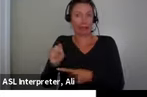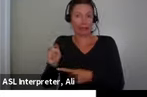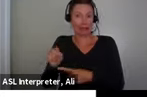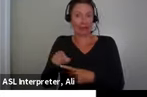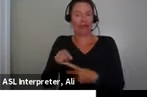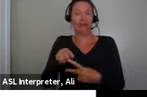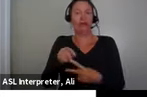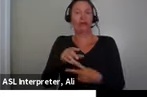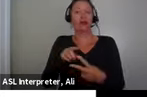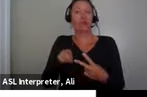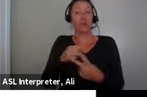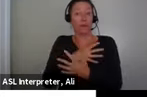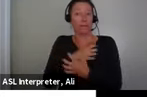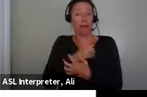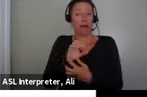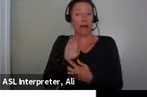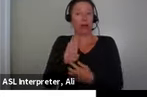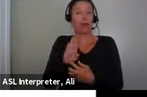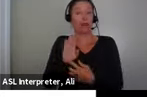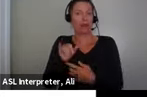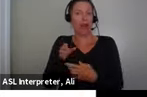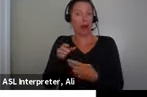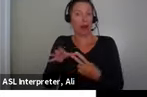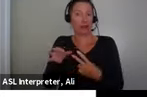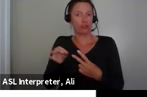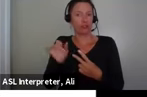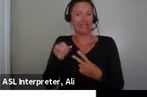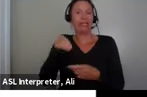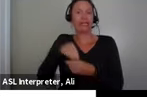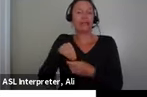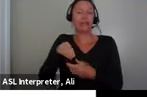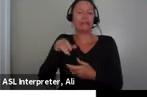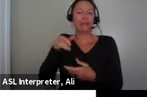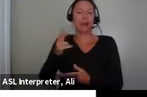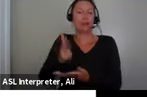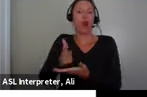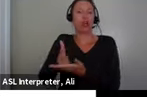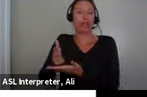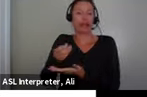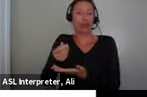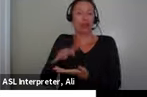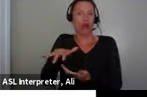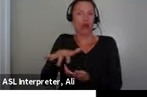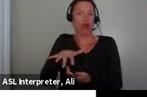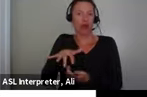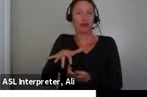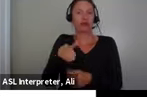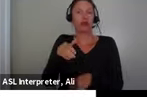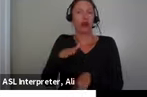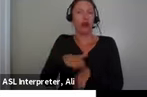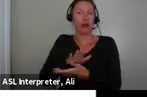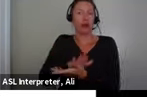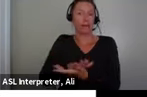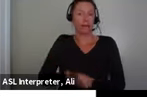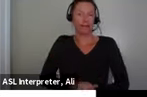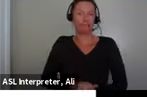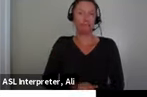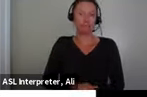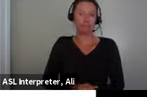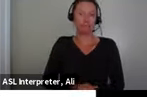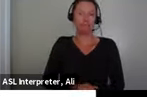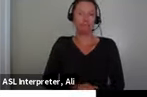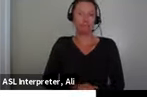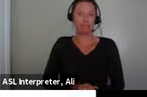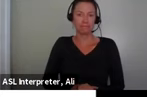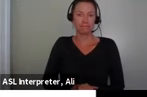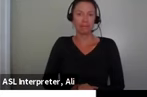And then with the Bear Cub Way, they're within that parking lot on the SRJC campus.